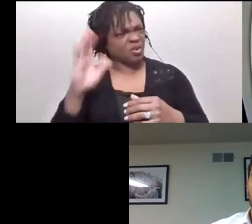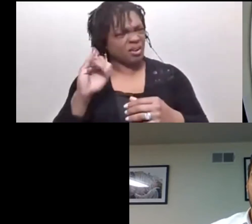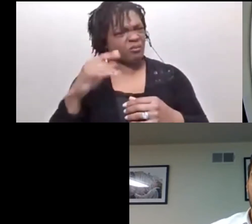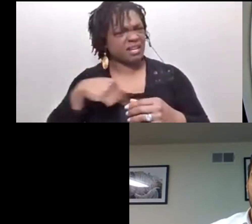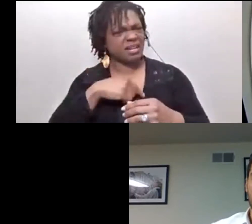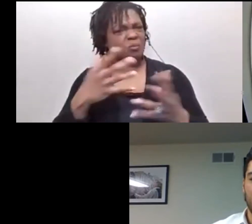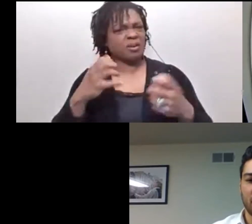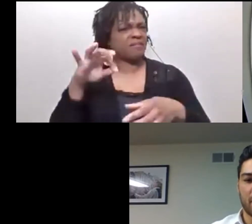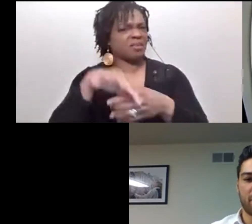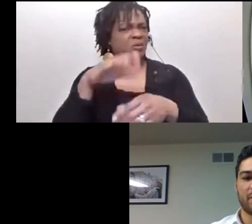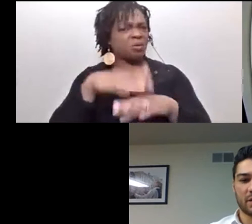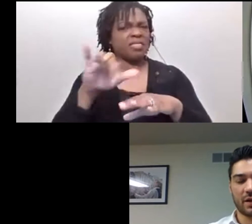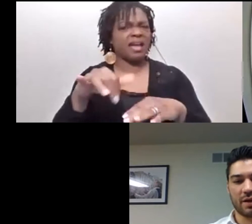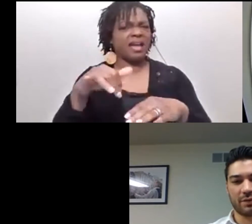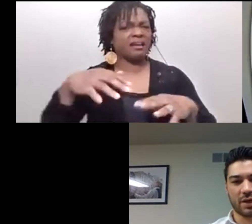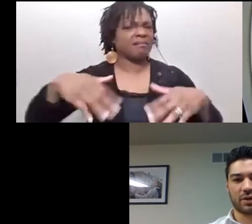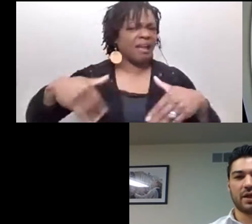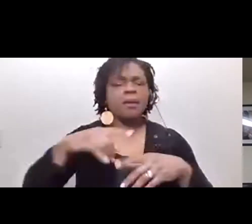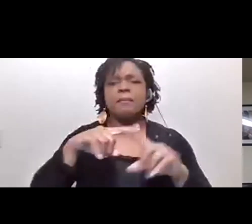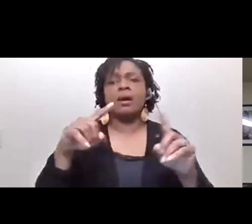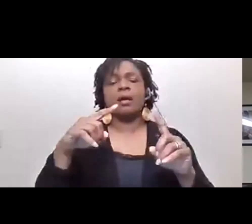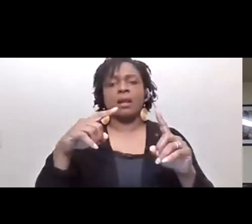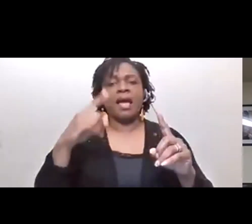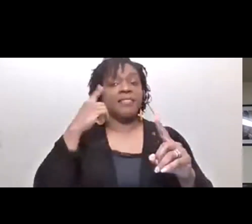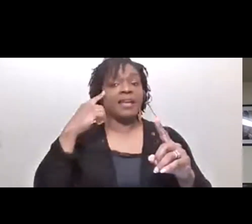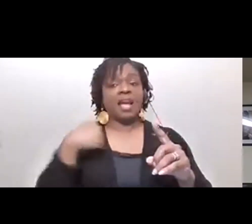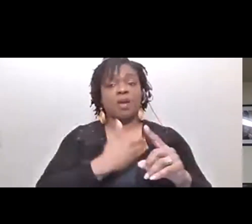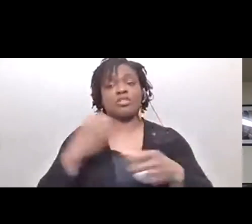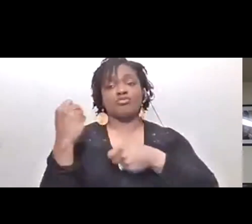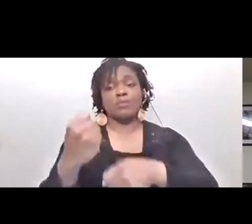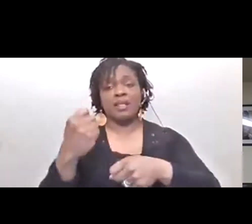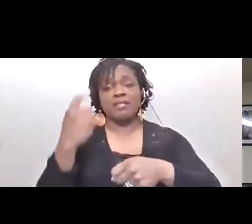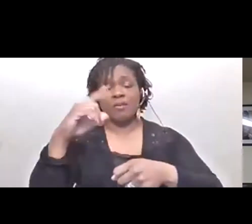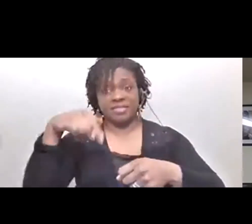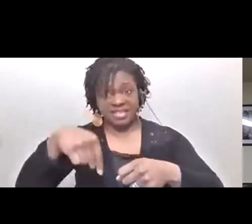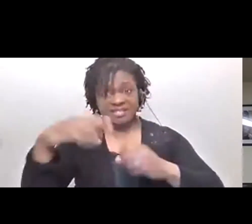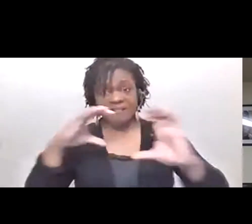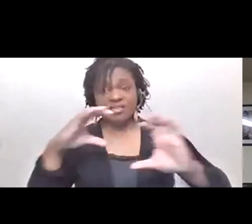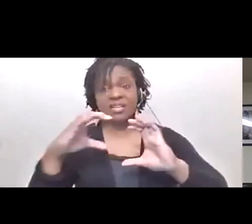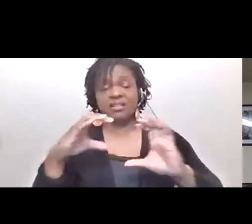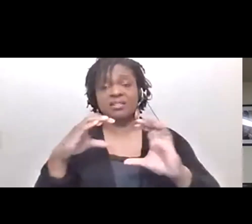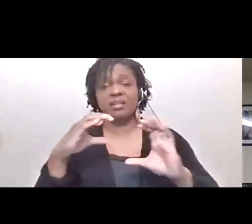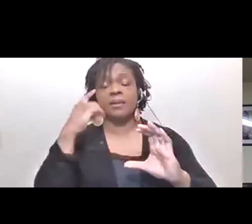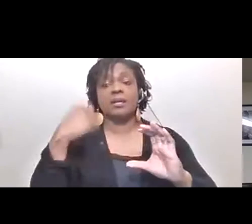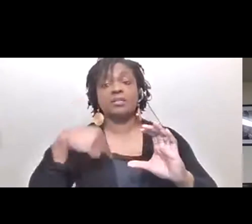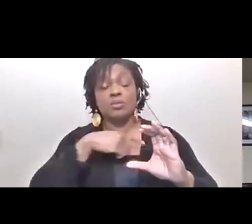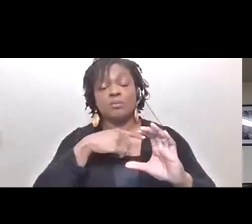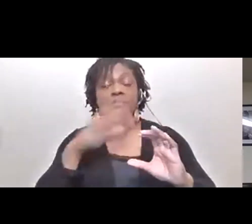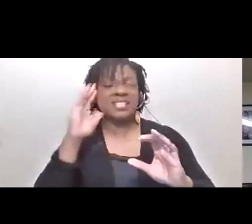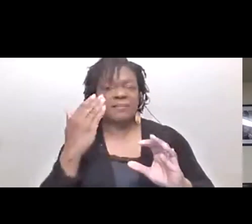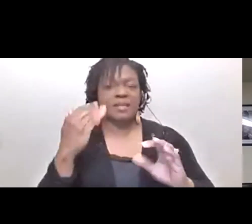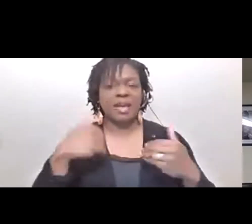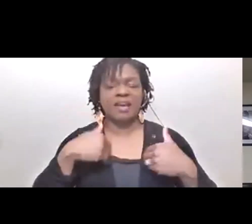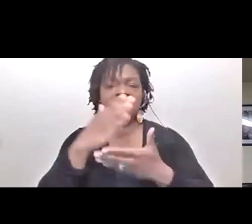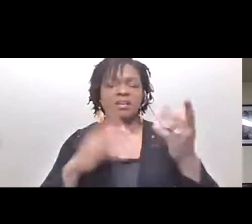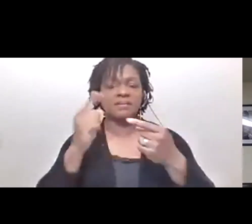feeling, and obviously I'm just trying to facilitate a conversation, is that perhaps because there seems to be some disagreement